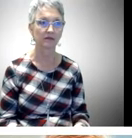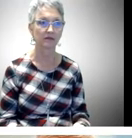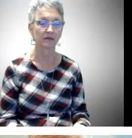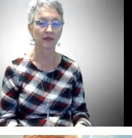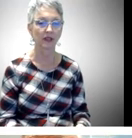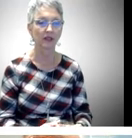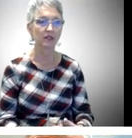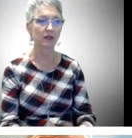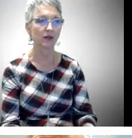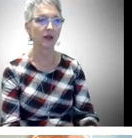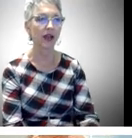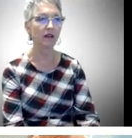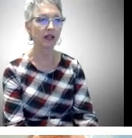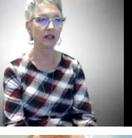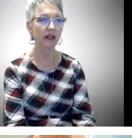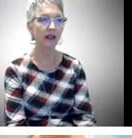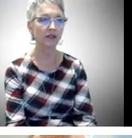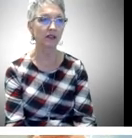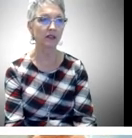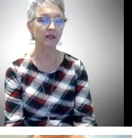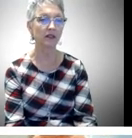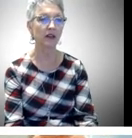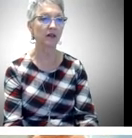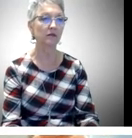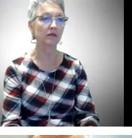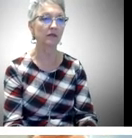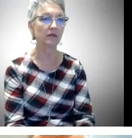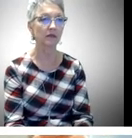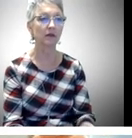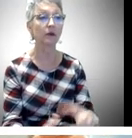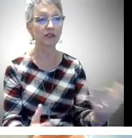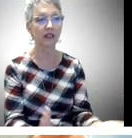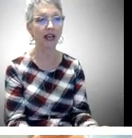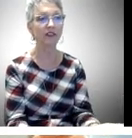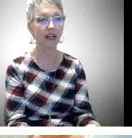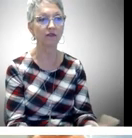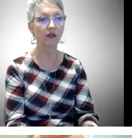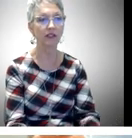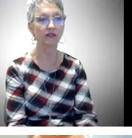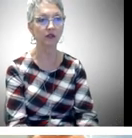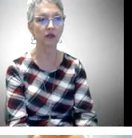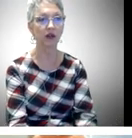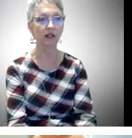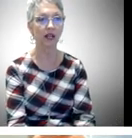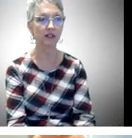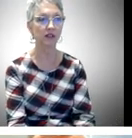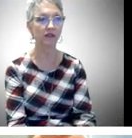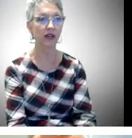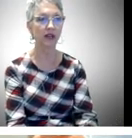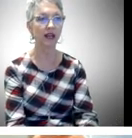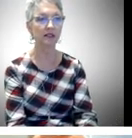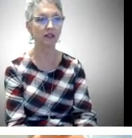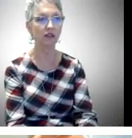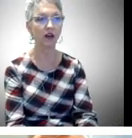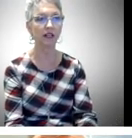citizens. So how can an advocate, a person advocate for an individual on a caseload